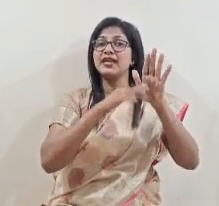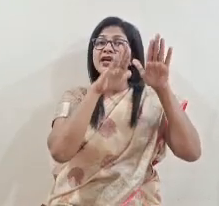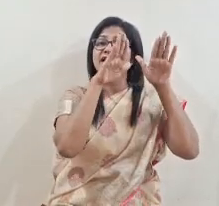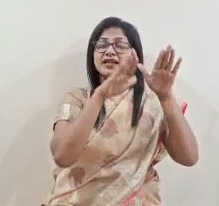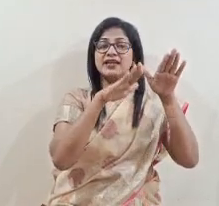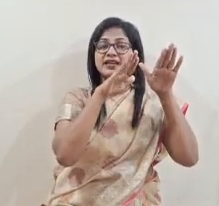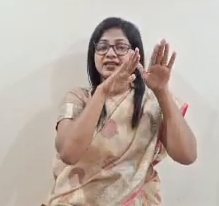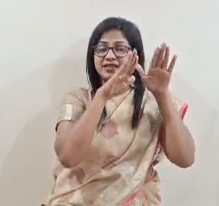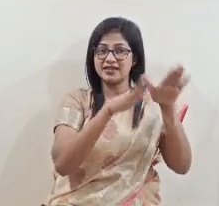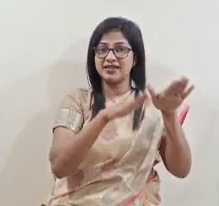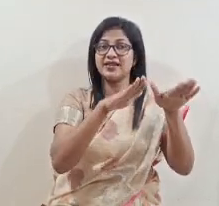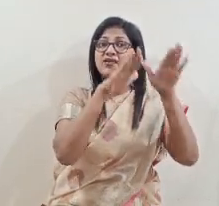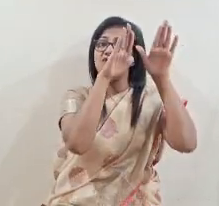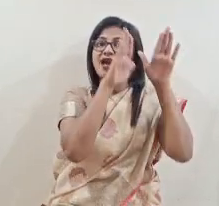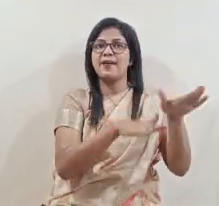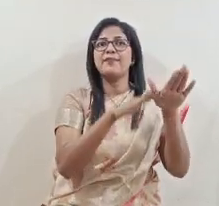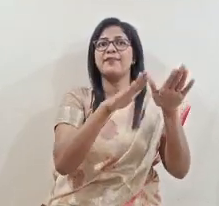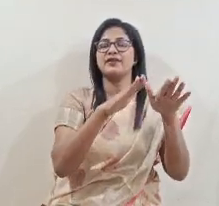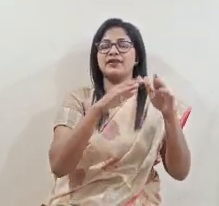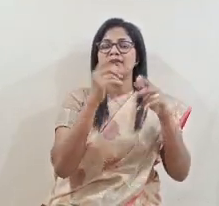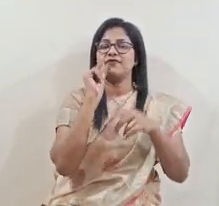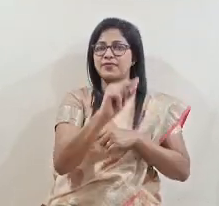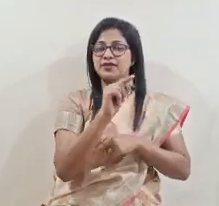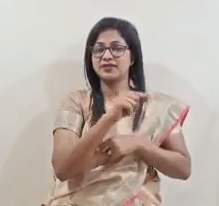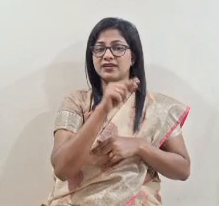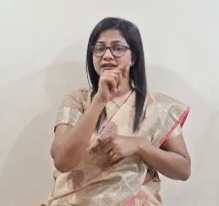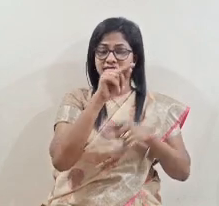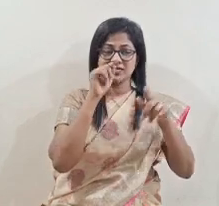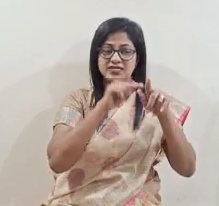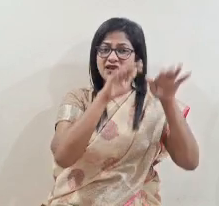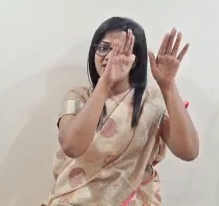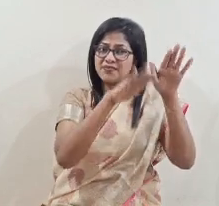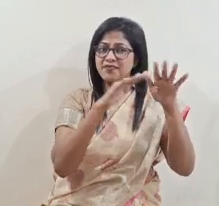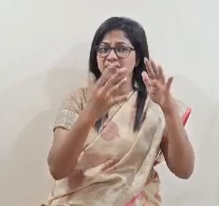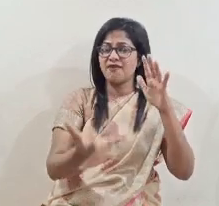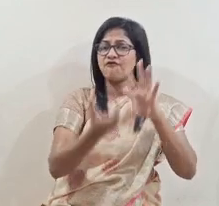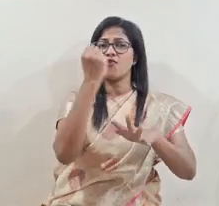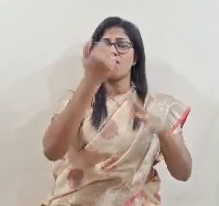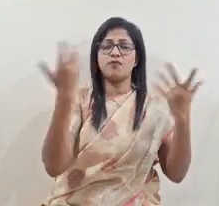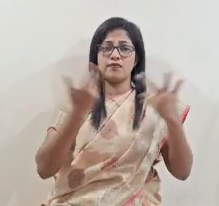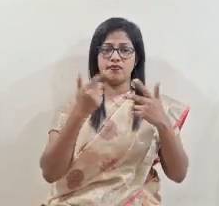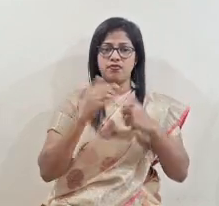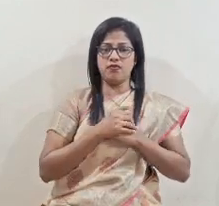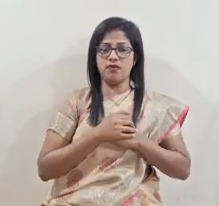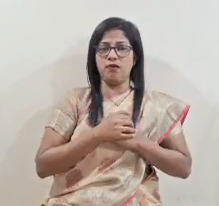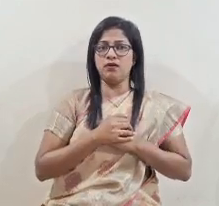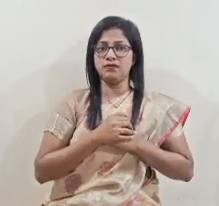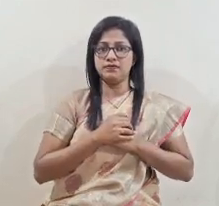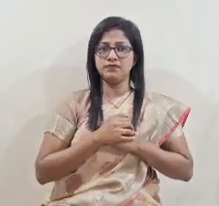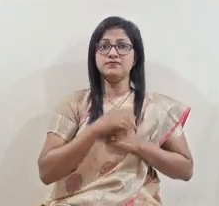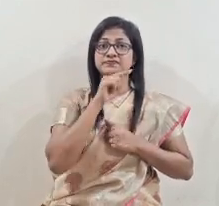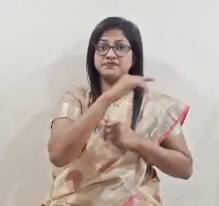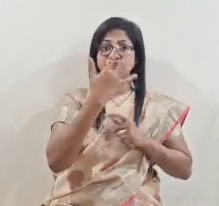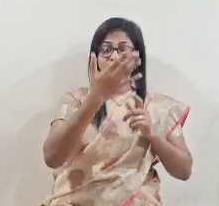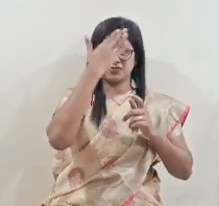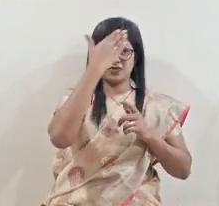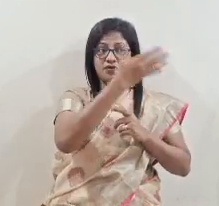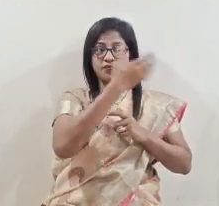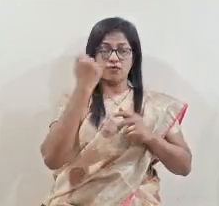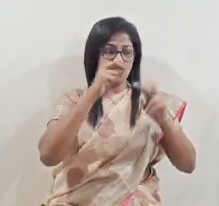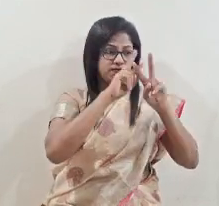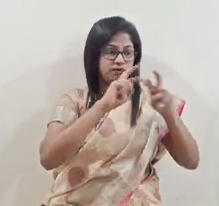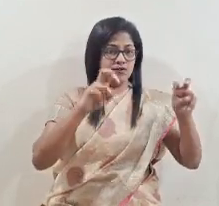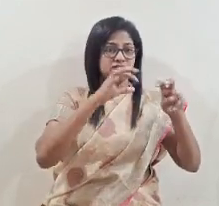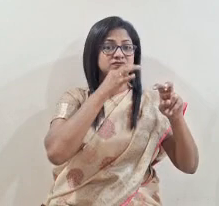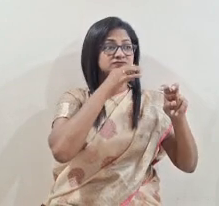have borrowed it from the studies conducted in Surat and Delhi. Okay. Reliability factor is actually if I'm promised that I will reach